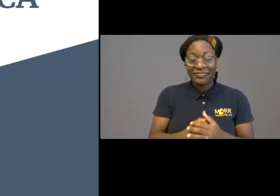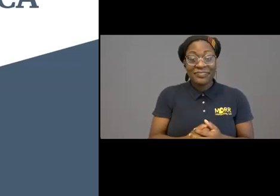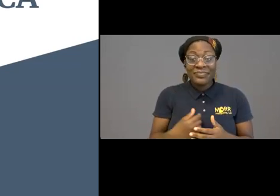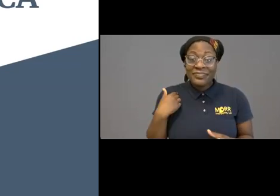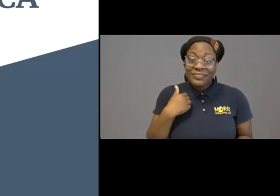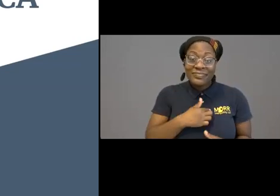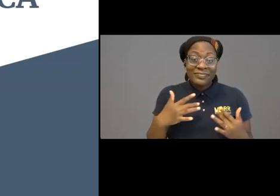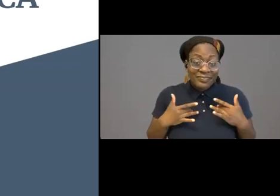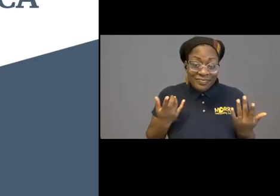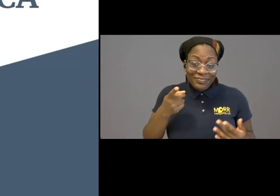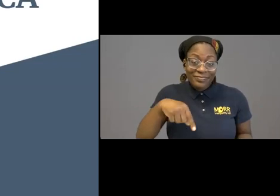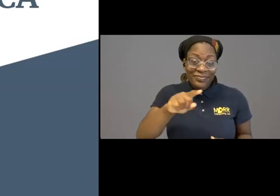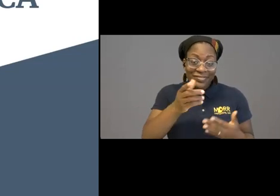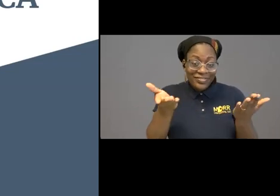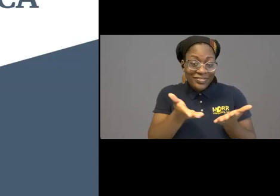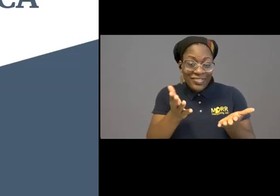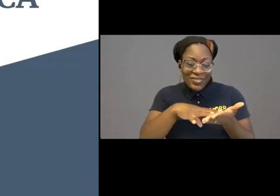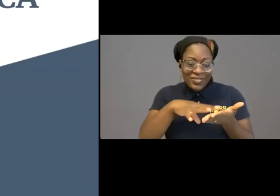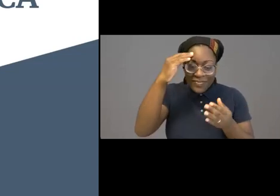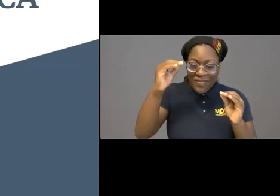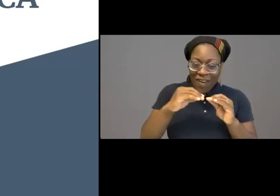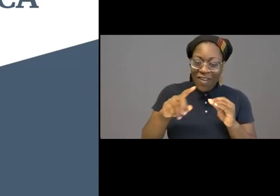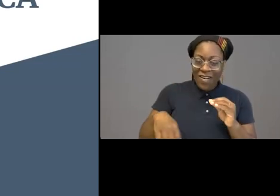learn more about our association.